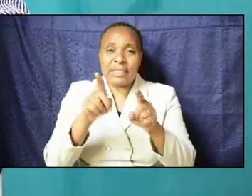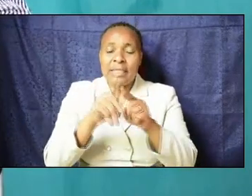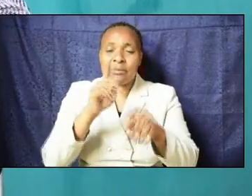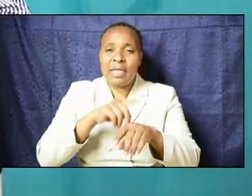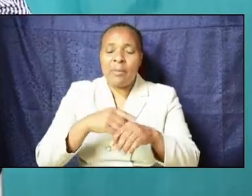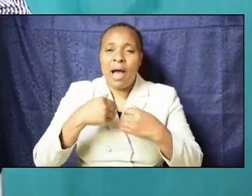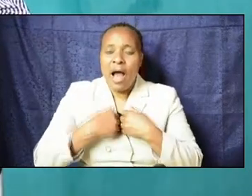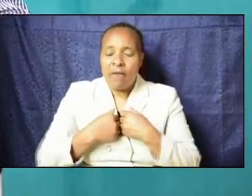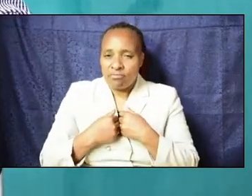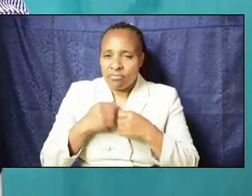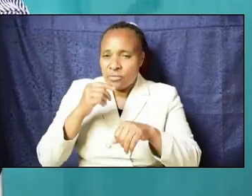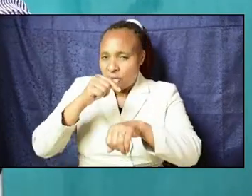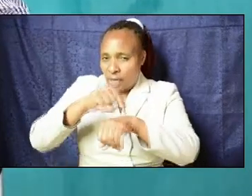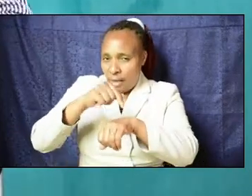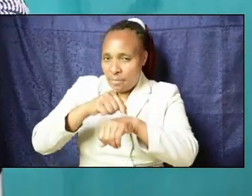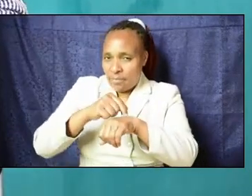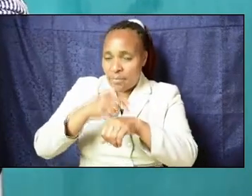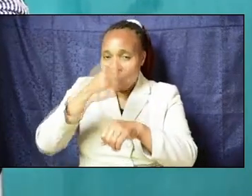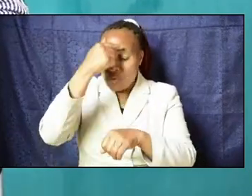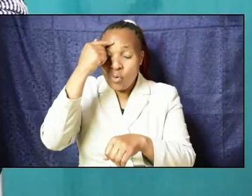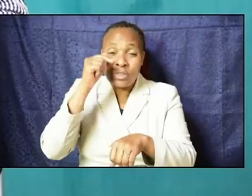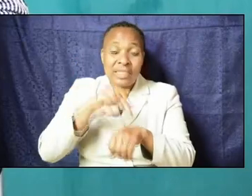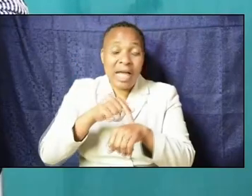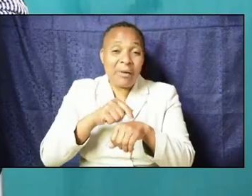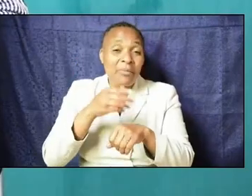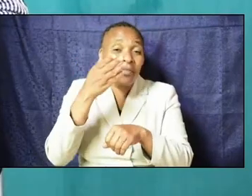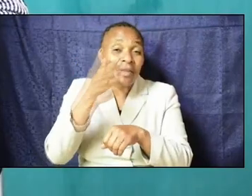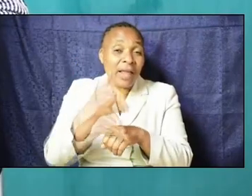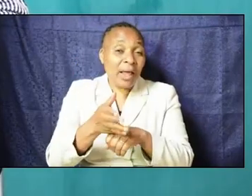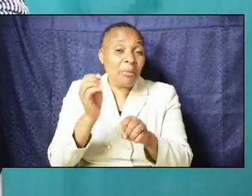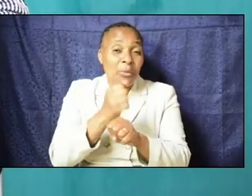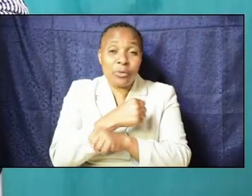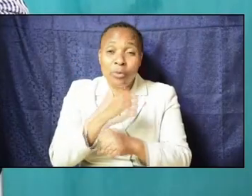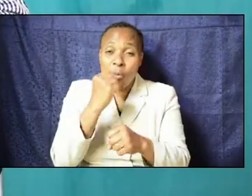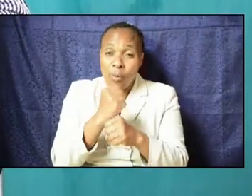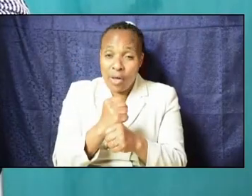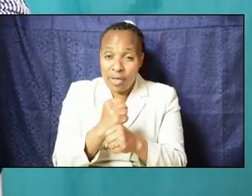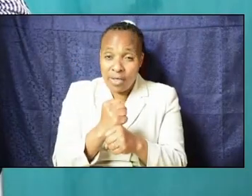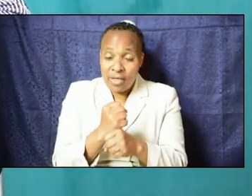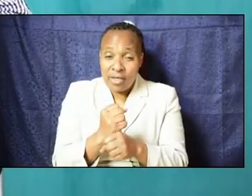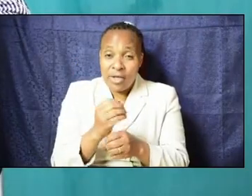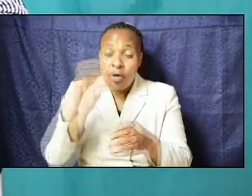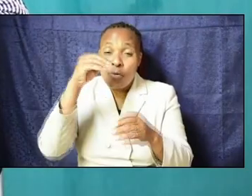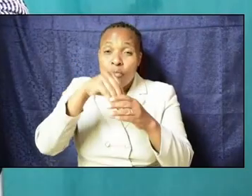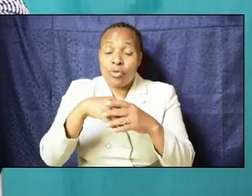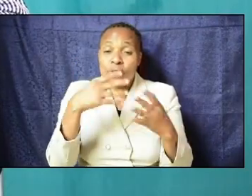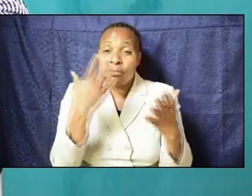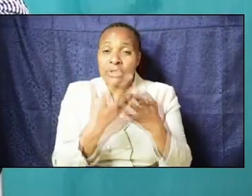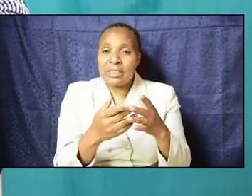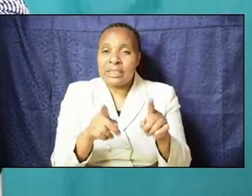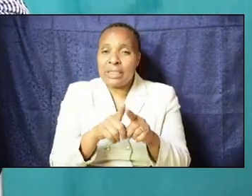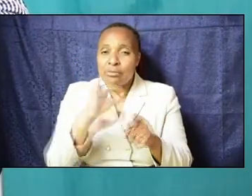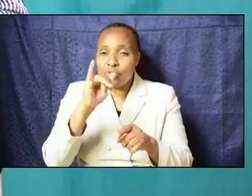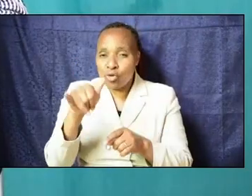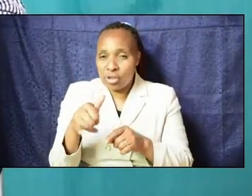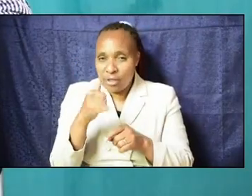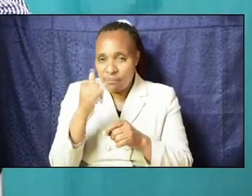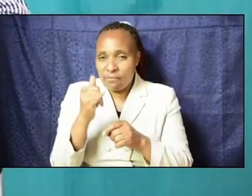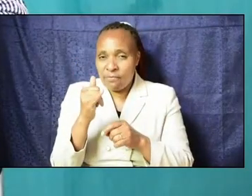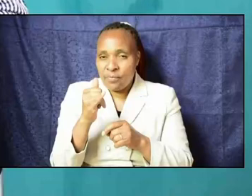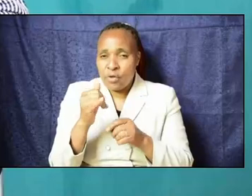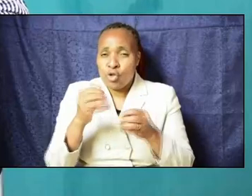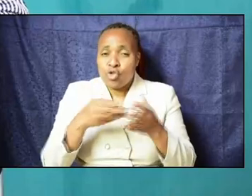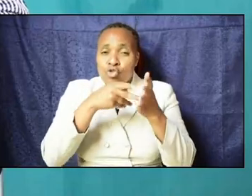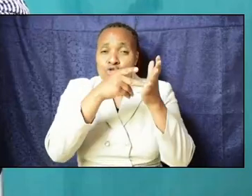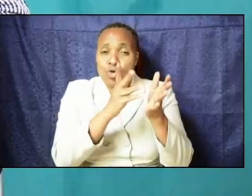have a chance, because there's a time when we might not be able to work. We might be put in prison like Joseph. We might be sold